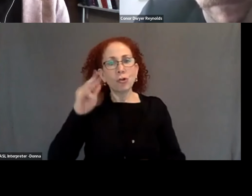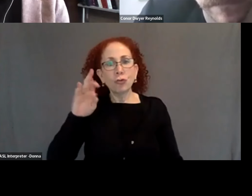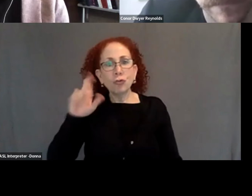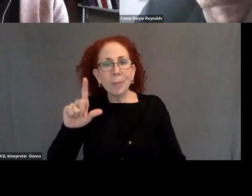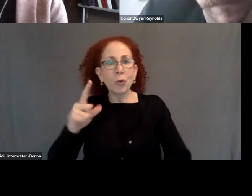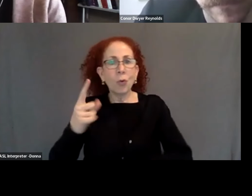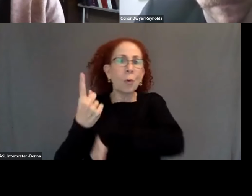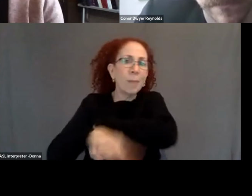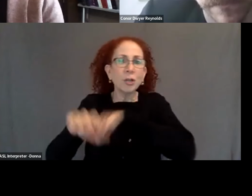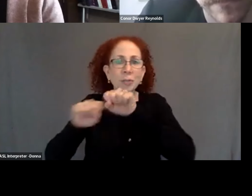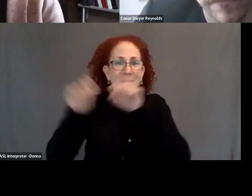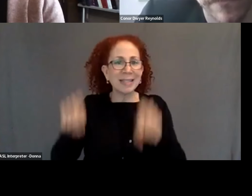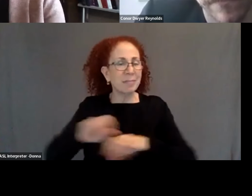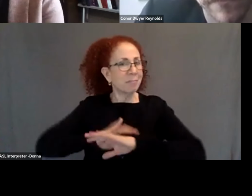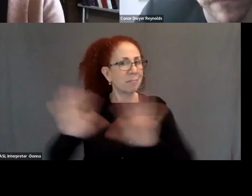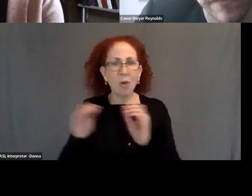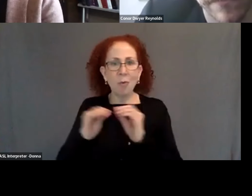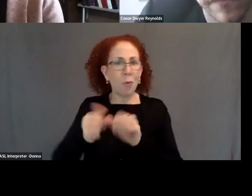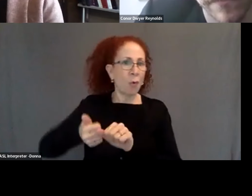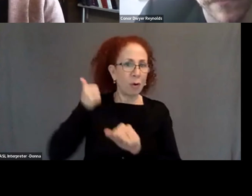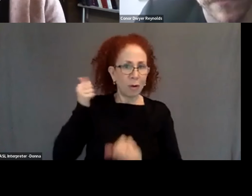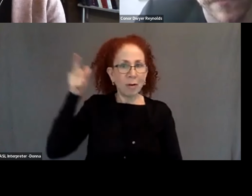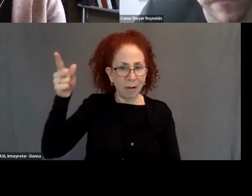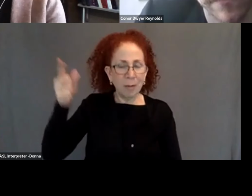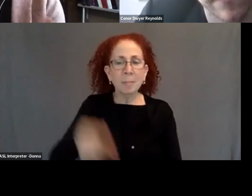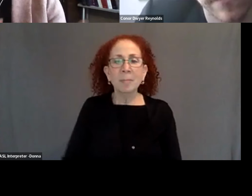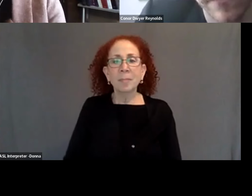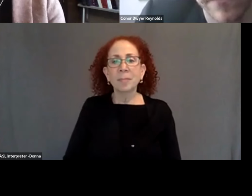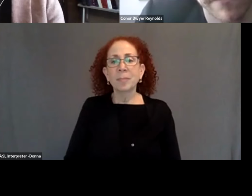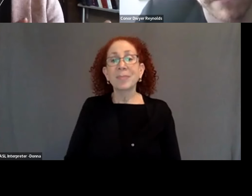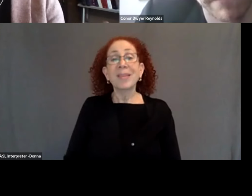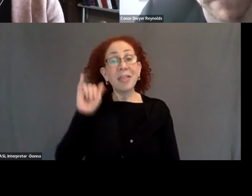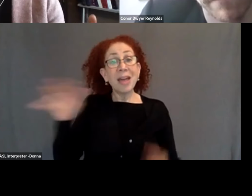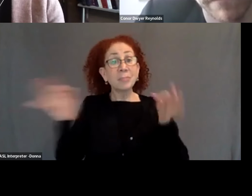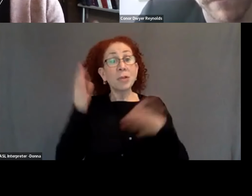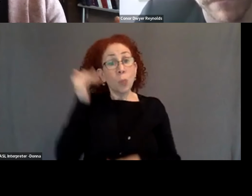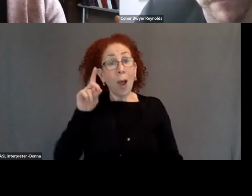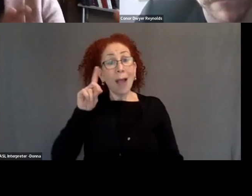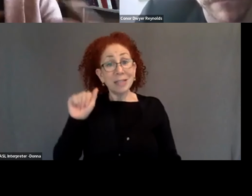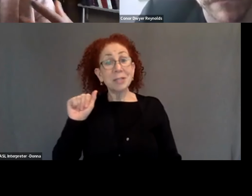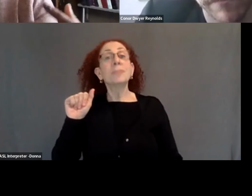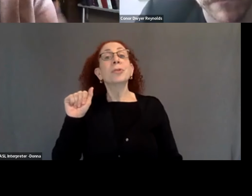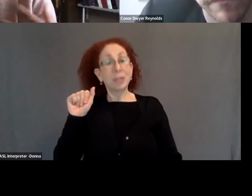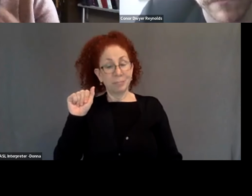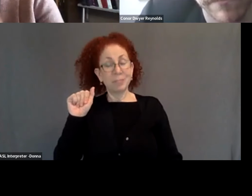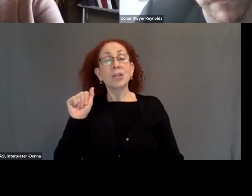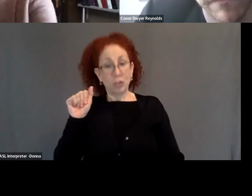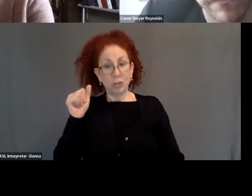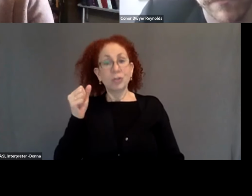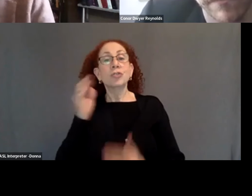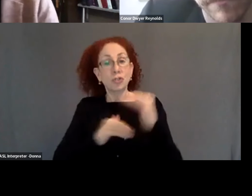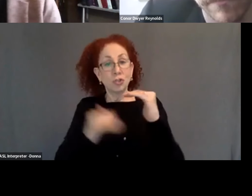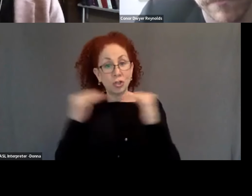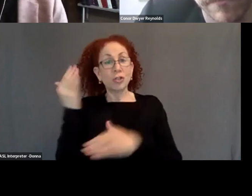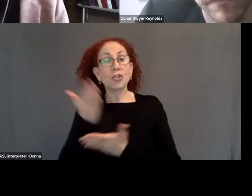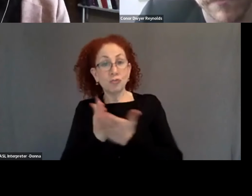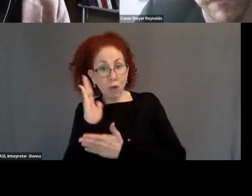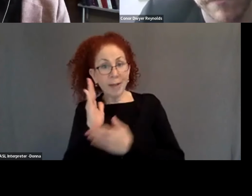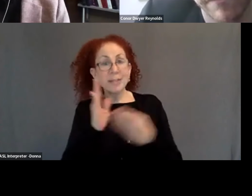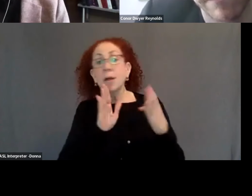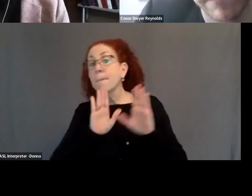punishment systems. And I think in a way that kind of explains why disability justice movements have pushed disability rights into the direction